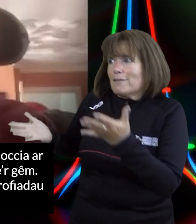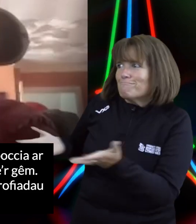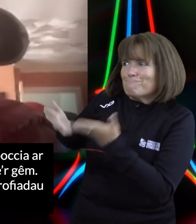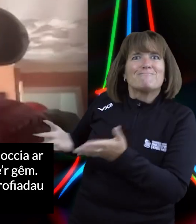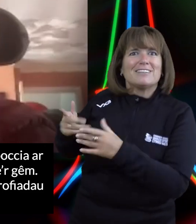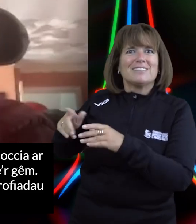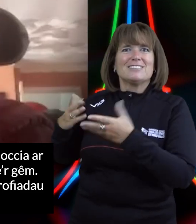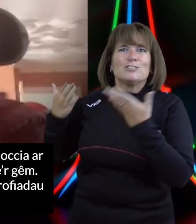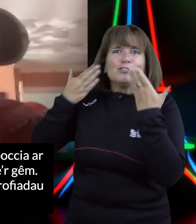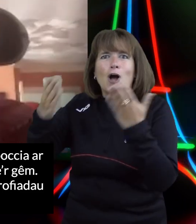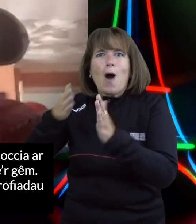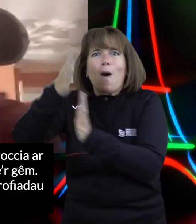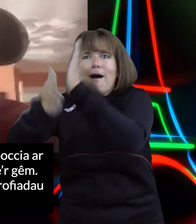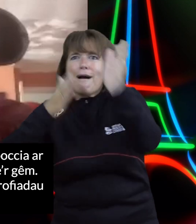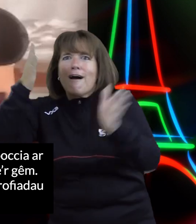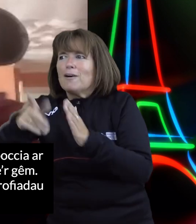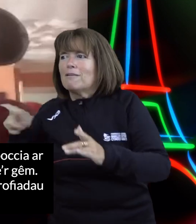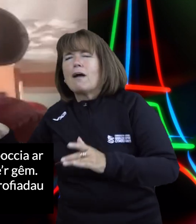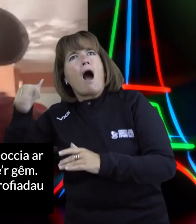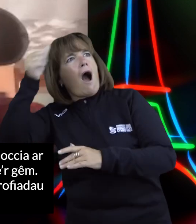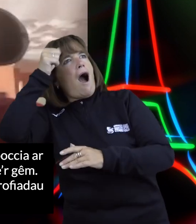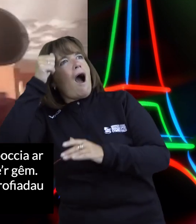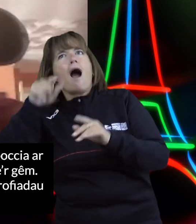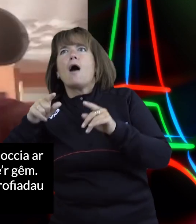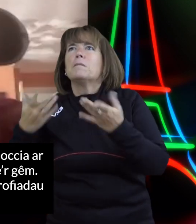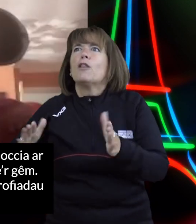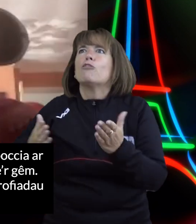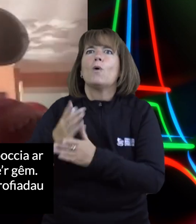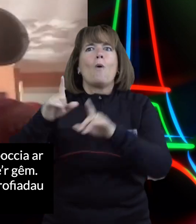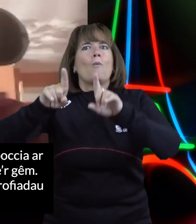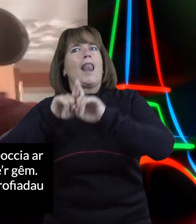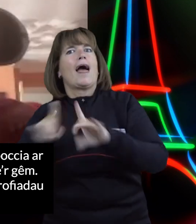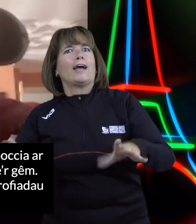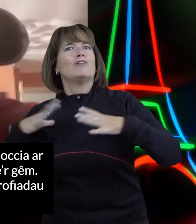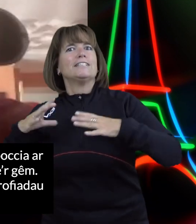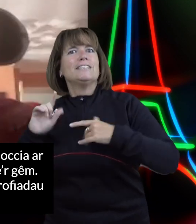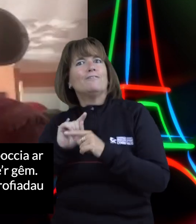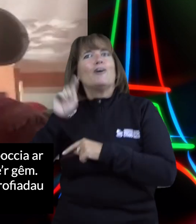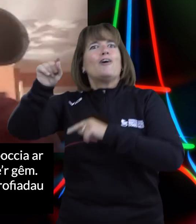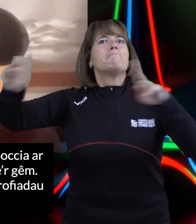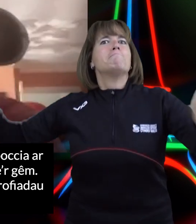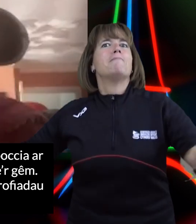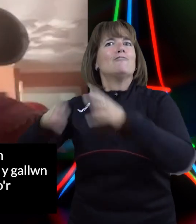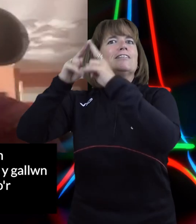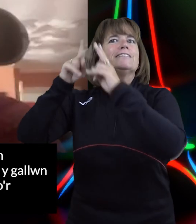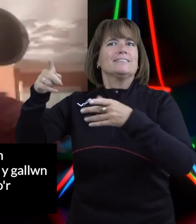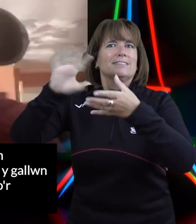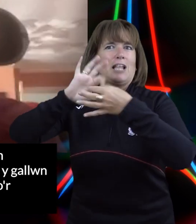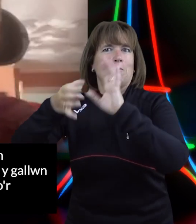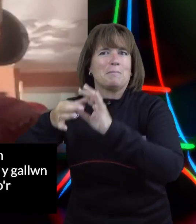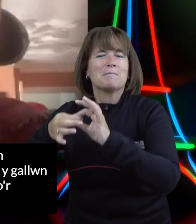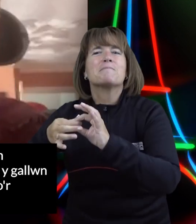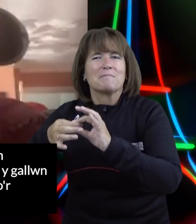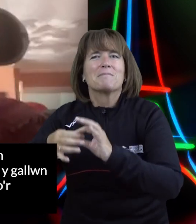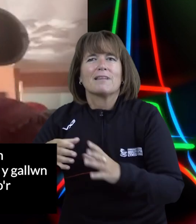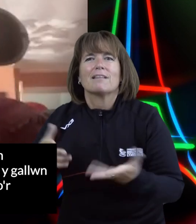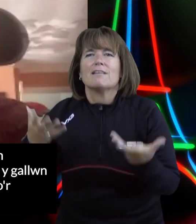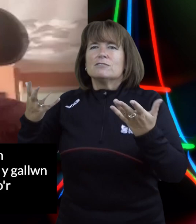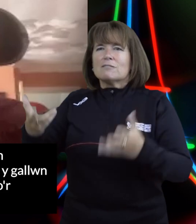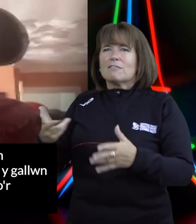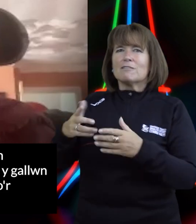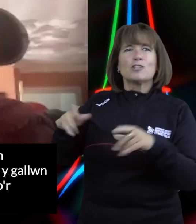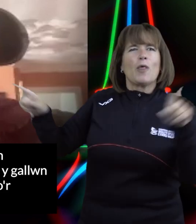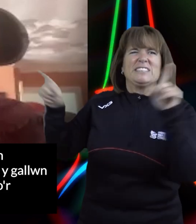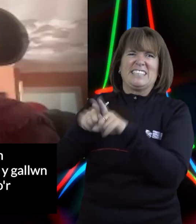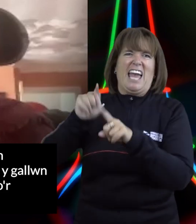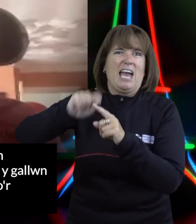so it's all very new for her. And so we're also trying to cram in as many competitive experiences as possible for her, just to give her a little bit